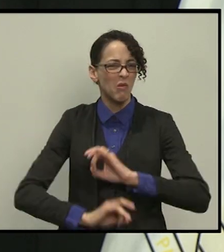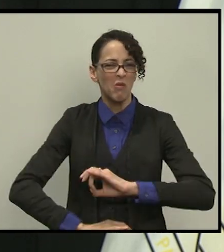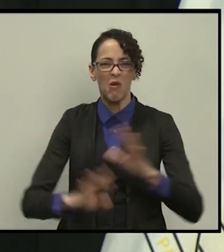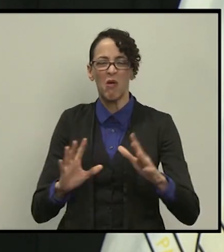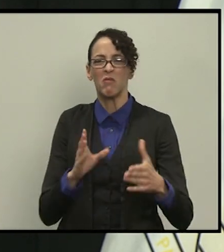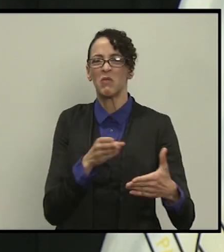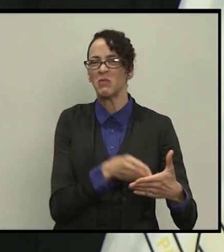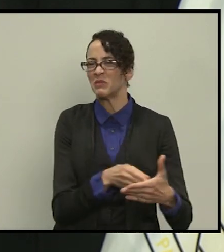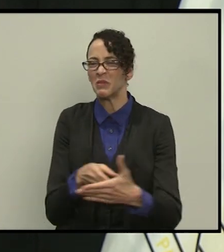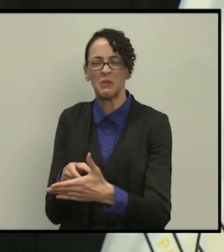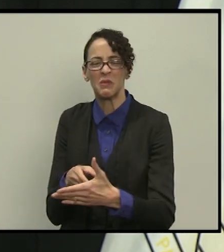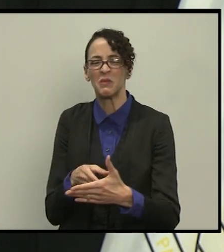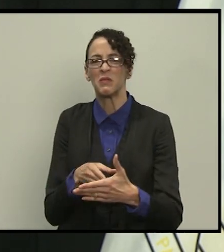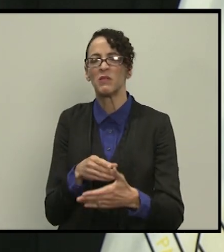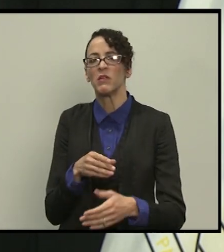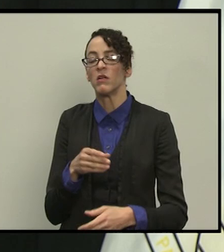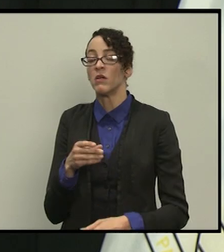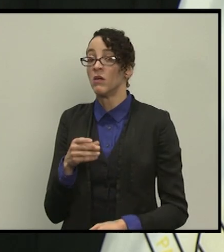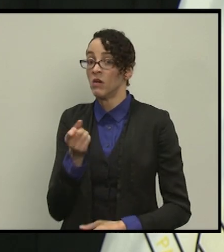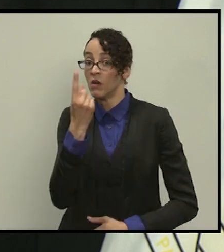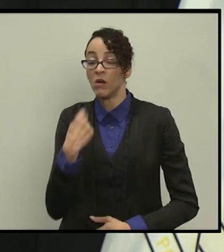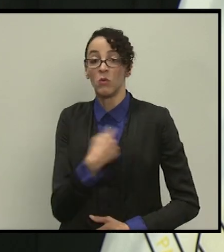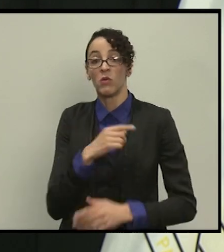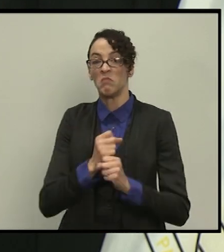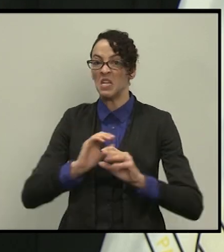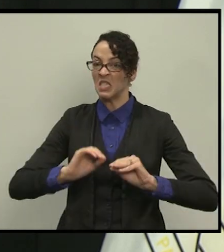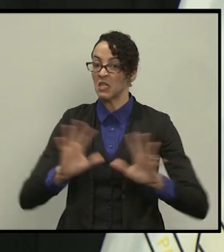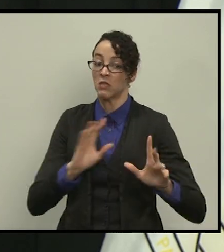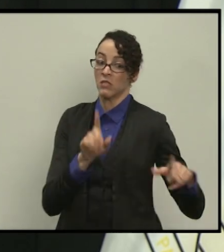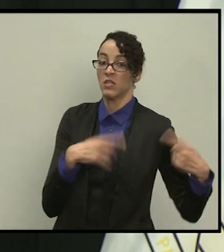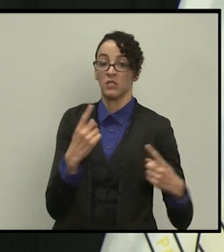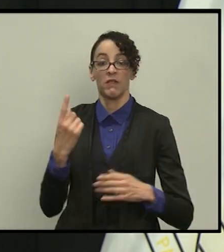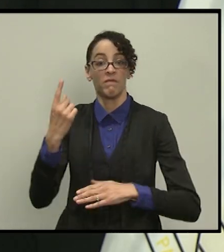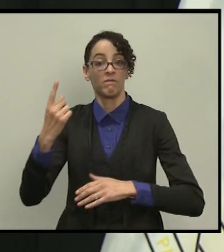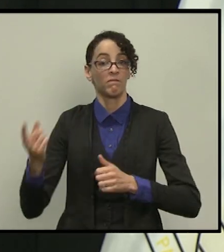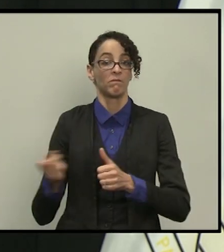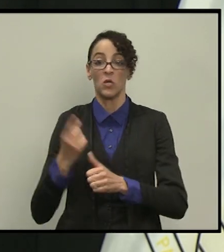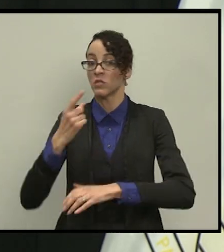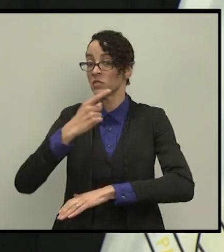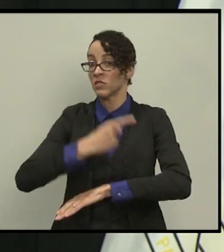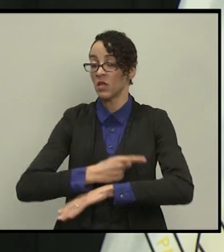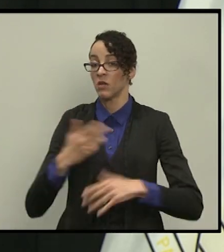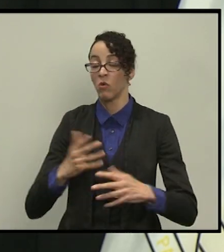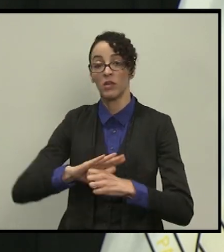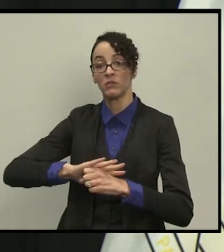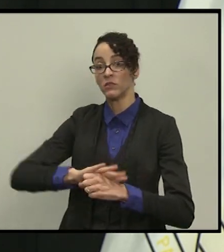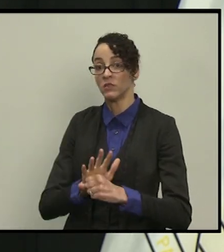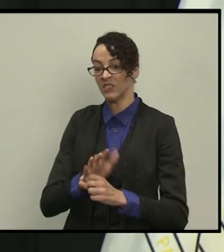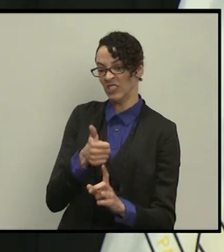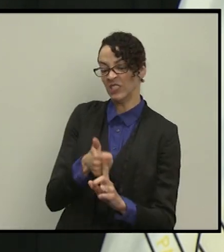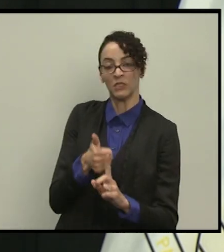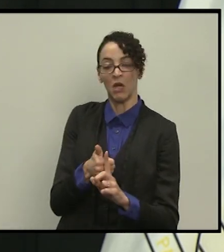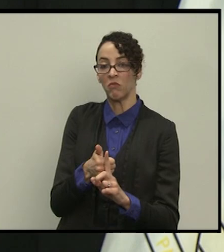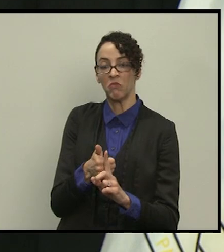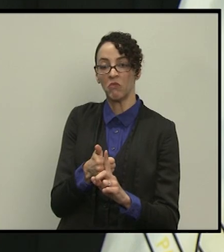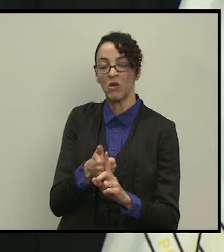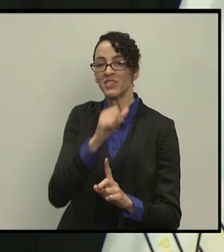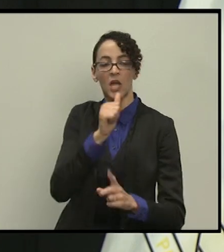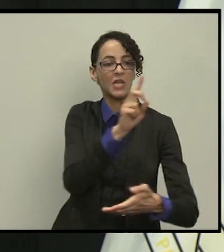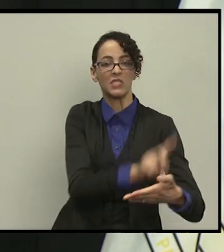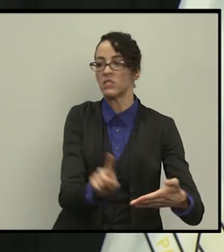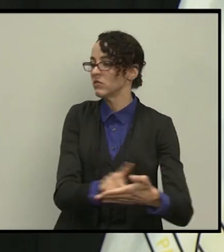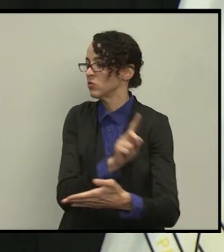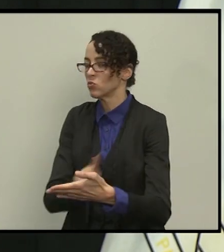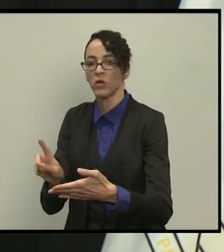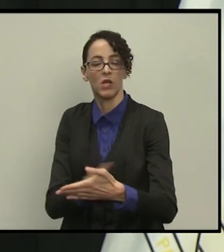clear from day one that this is a virus that will not discriminate based on race. And we